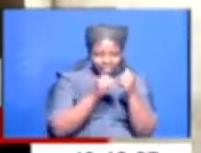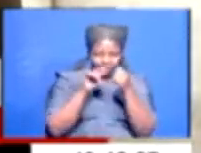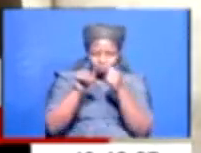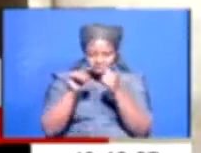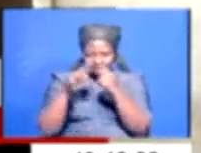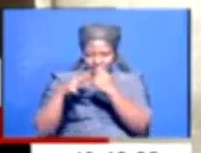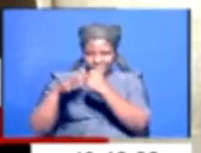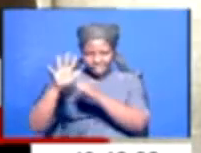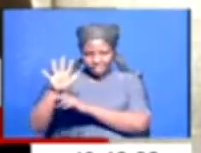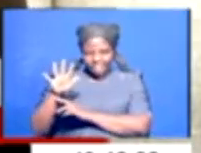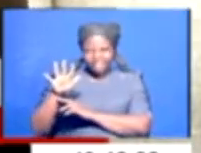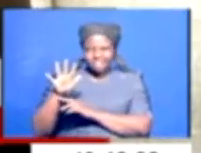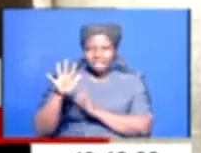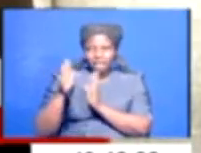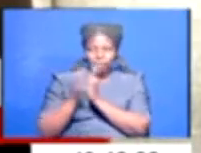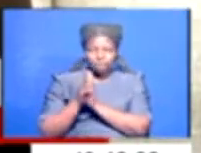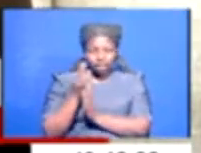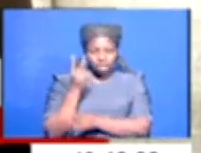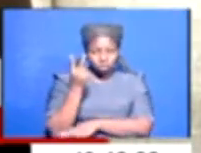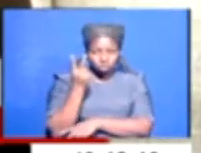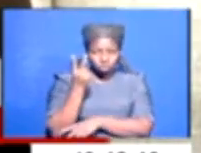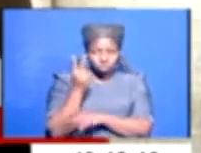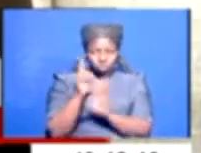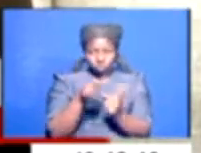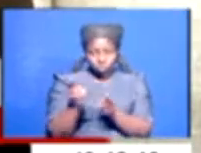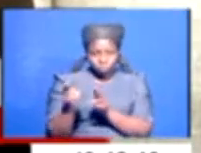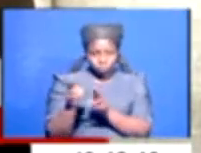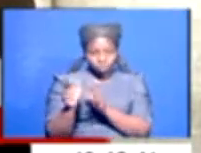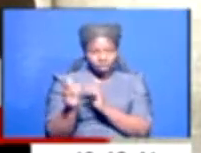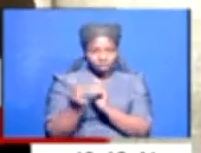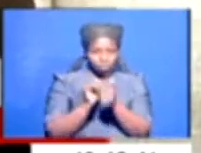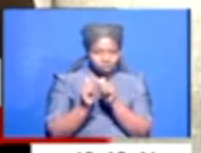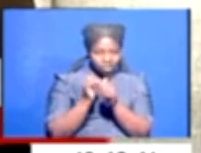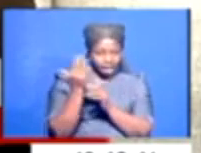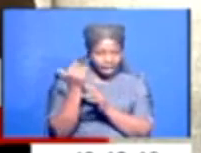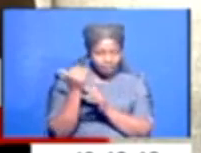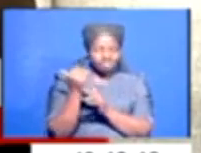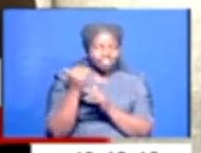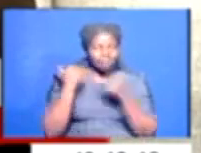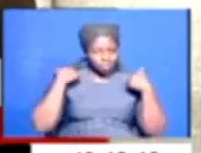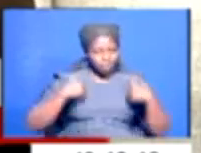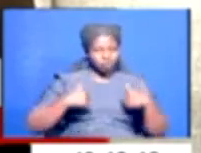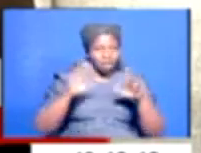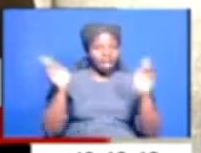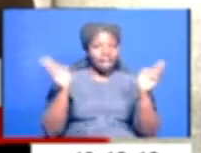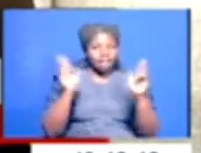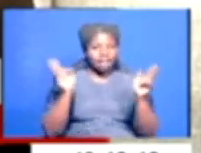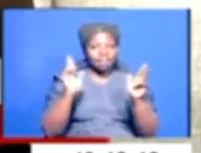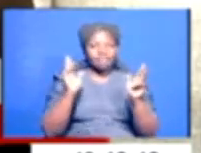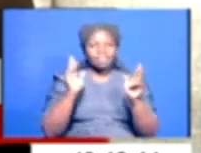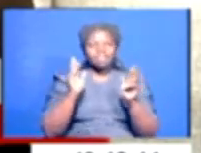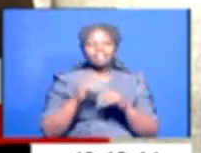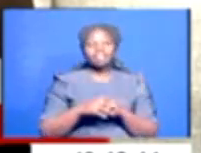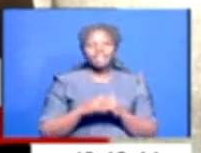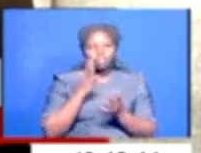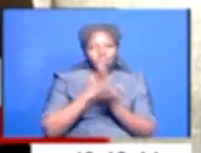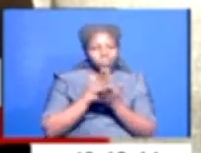2 months to come, I am ready for it, and I'm going for it. And I actually I am